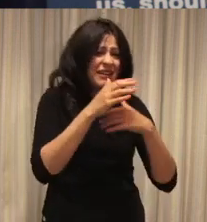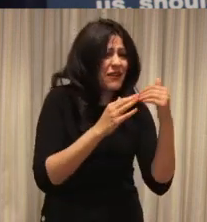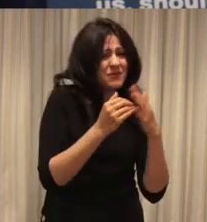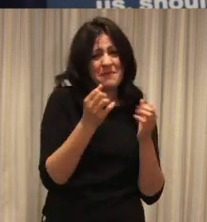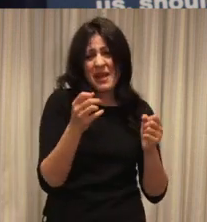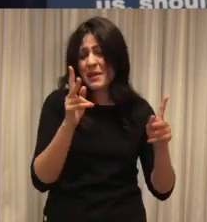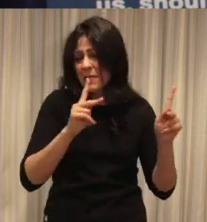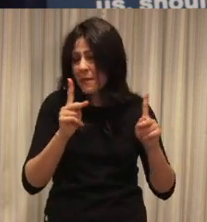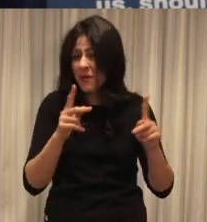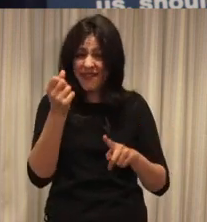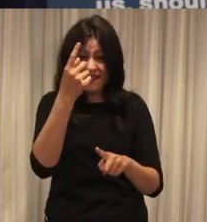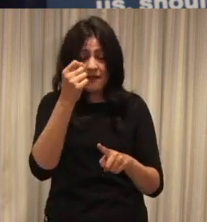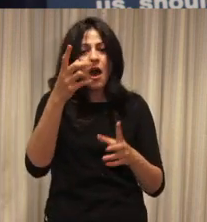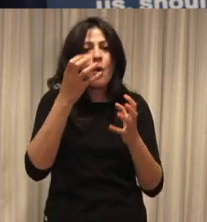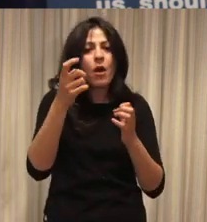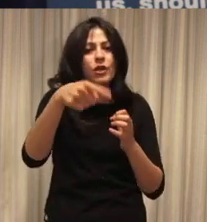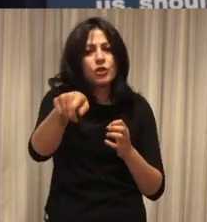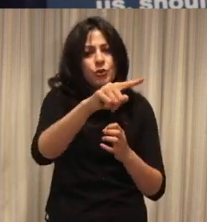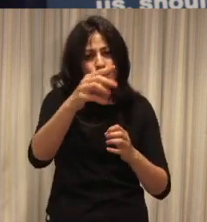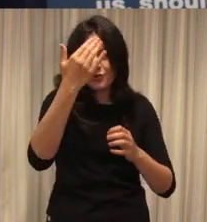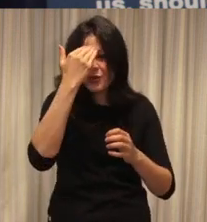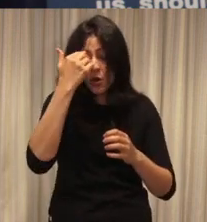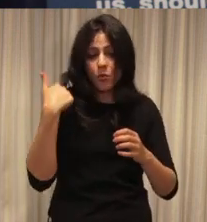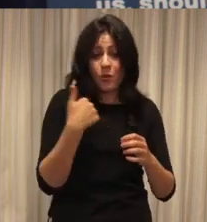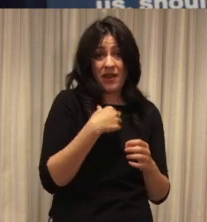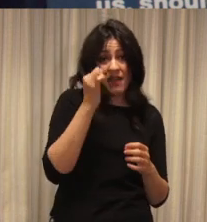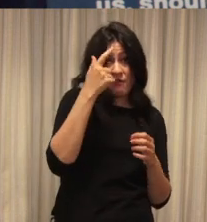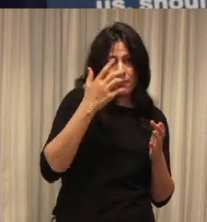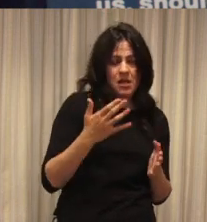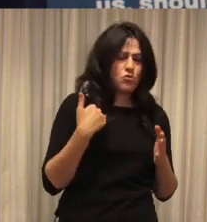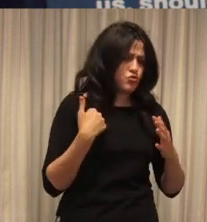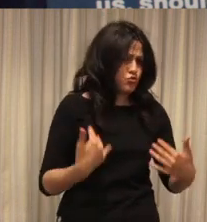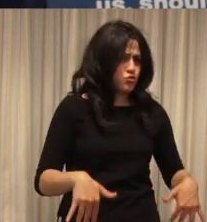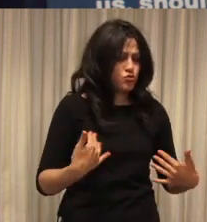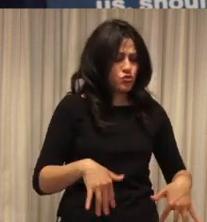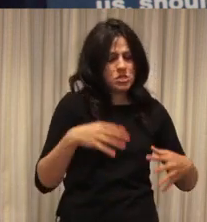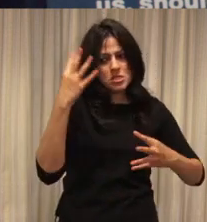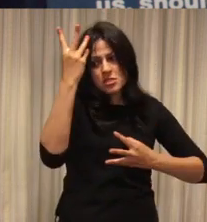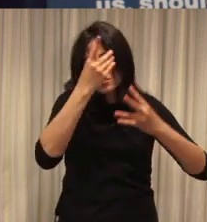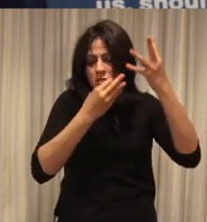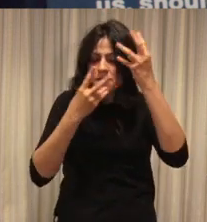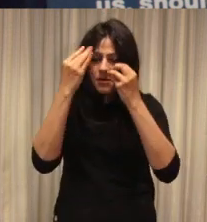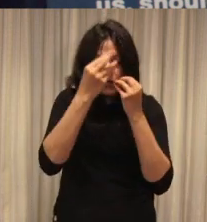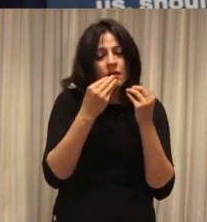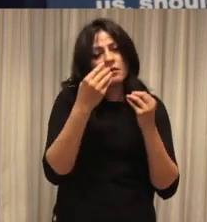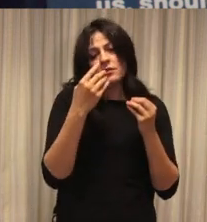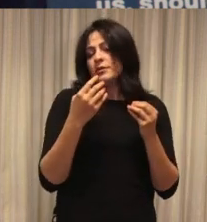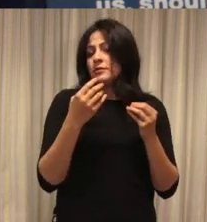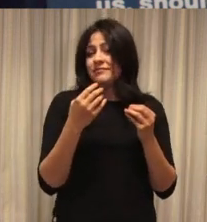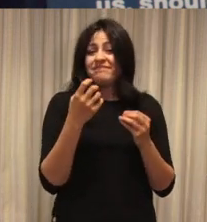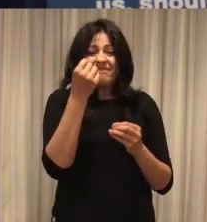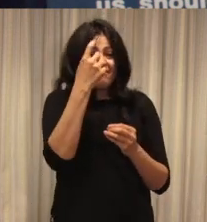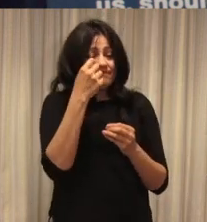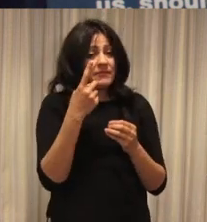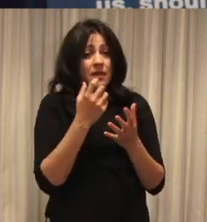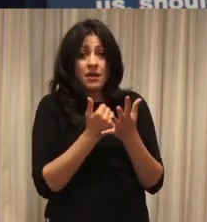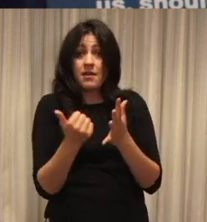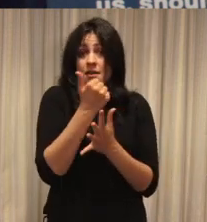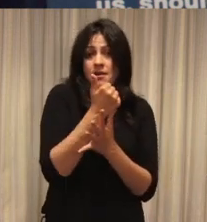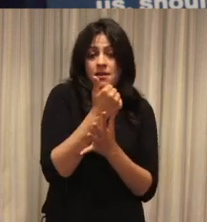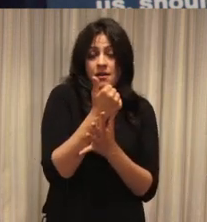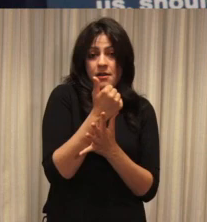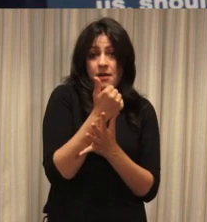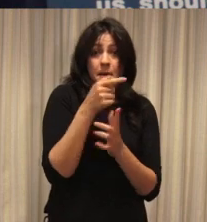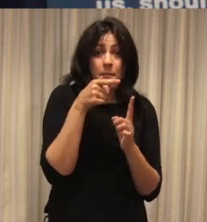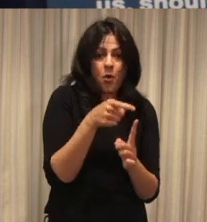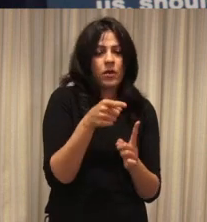very carefully and deliberately thinking about this, and we'll always do everything with the #1 priority of keeping you all